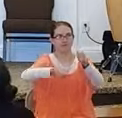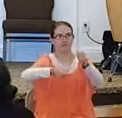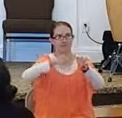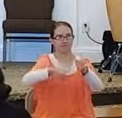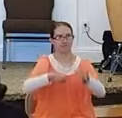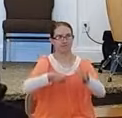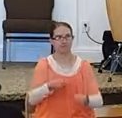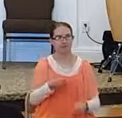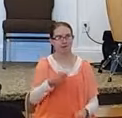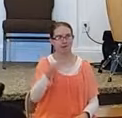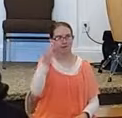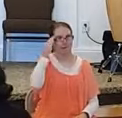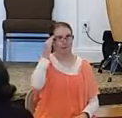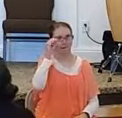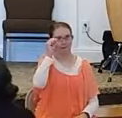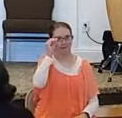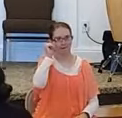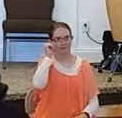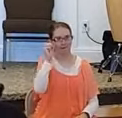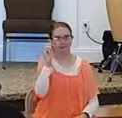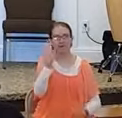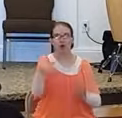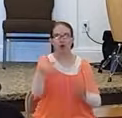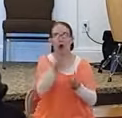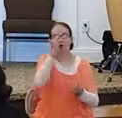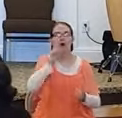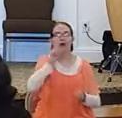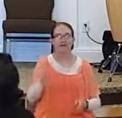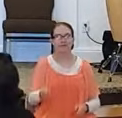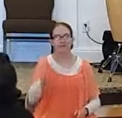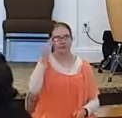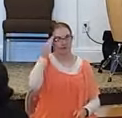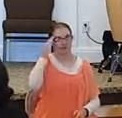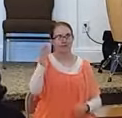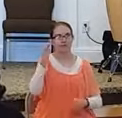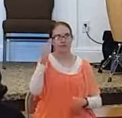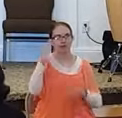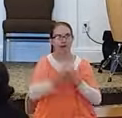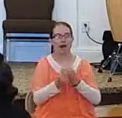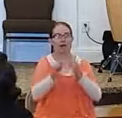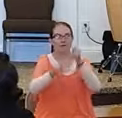Uh-huh. You know what? That's all God needs to know is that you know how to fish.